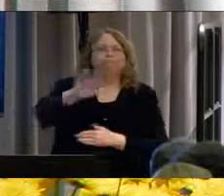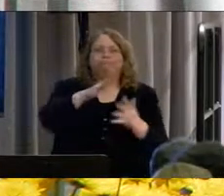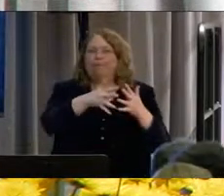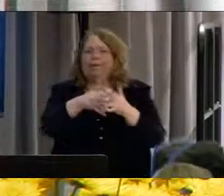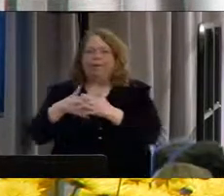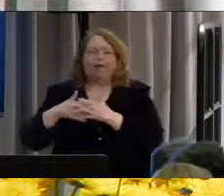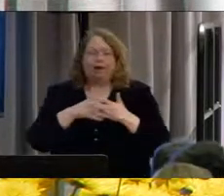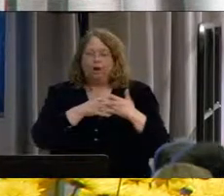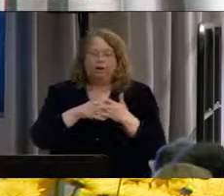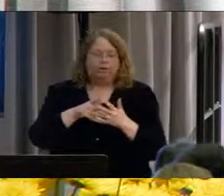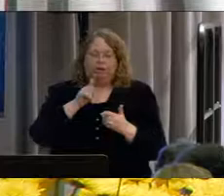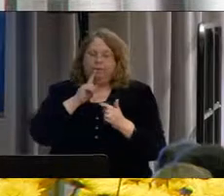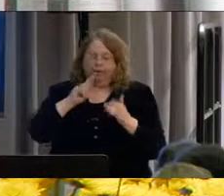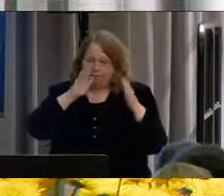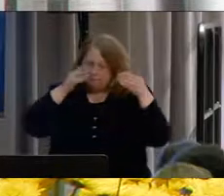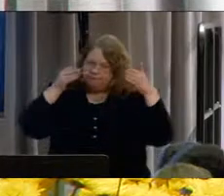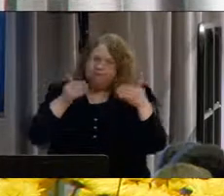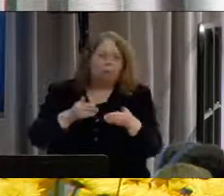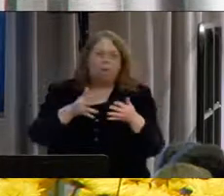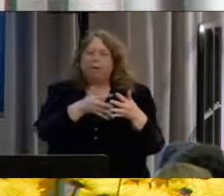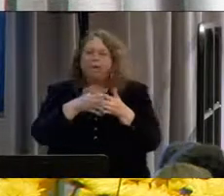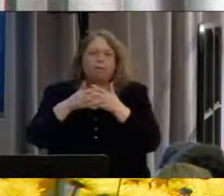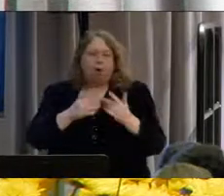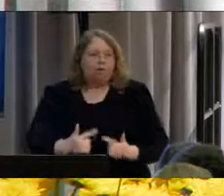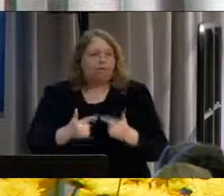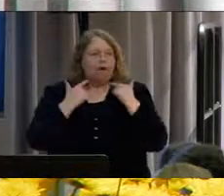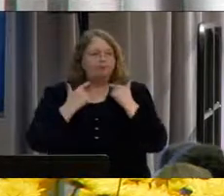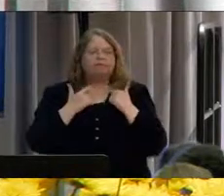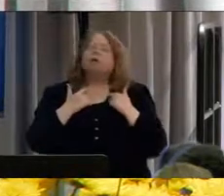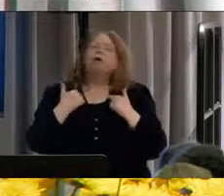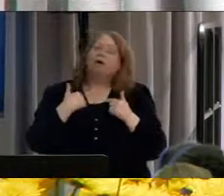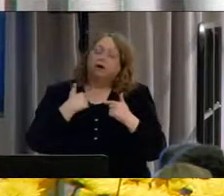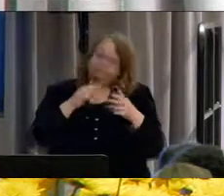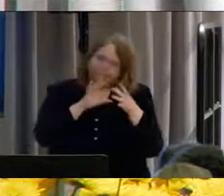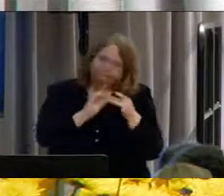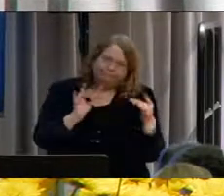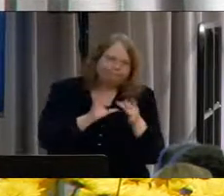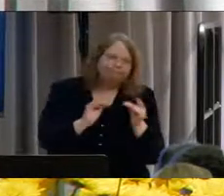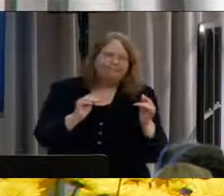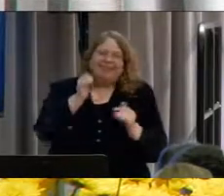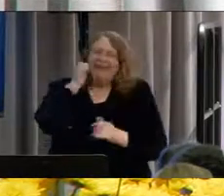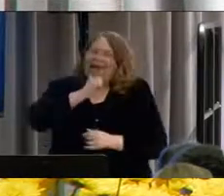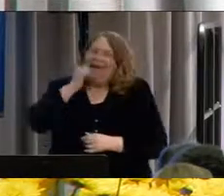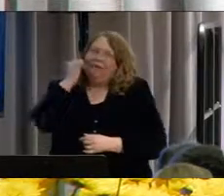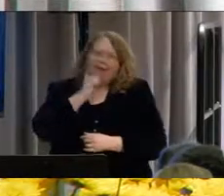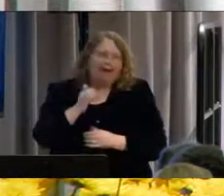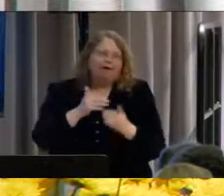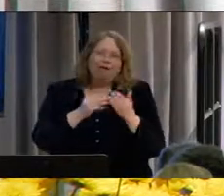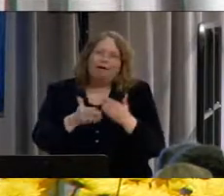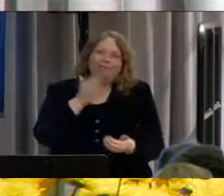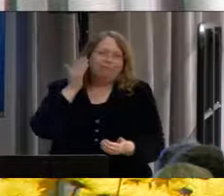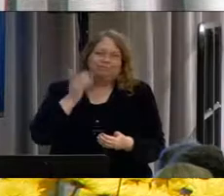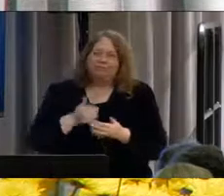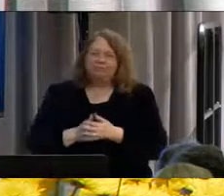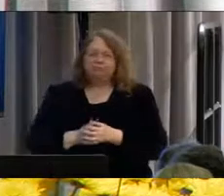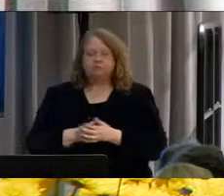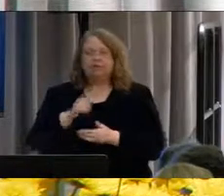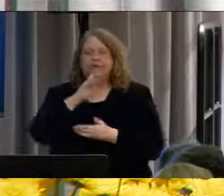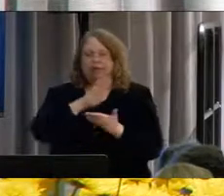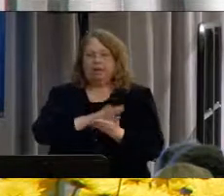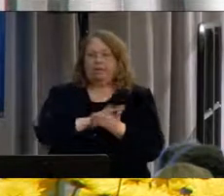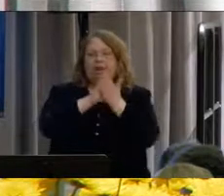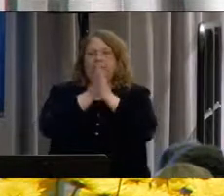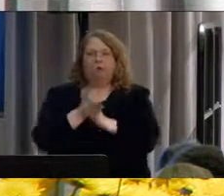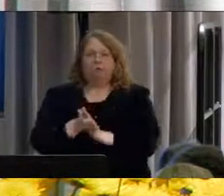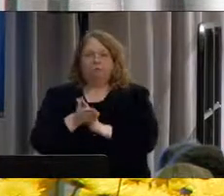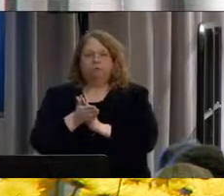central to American life. And without question, I say it all the time, I say it pretty much every day I speak, it's become central